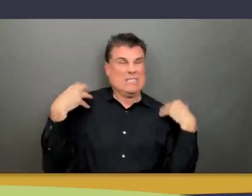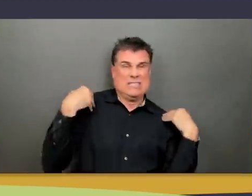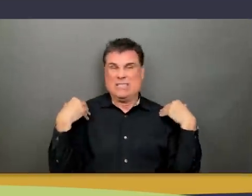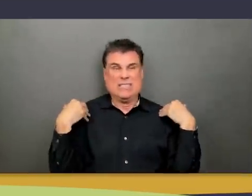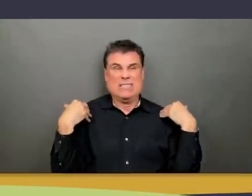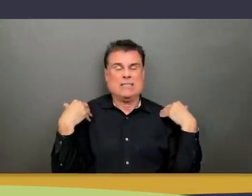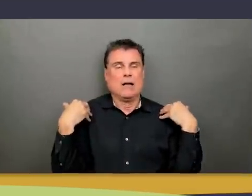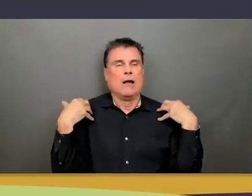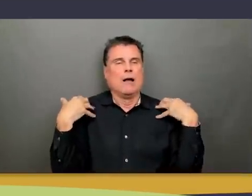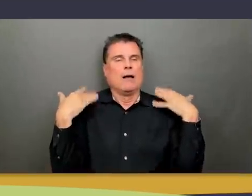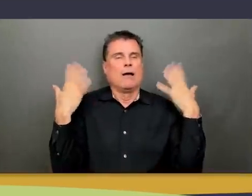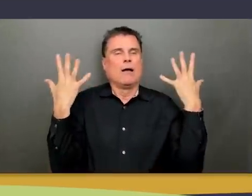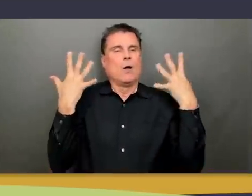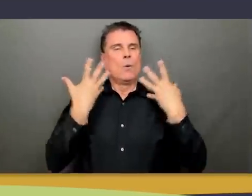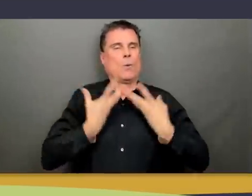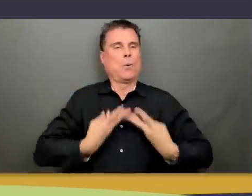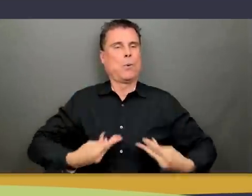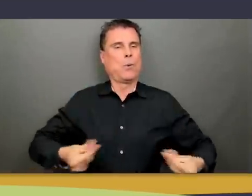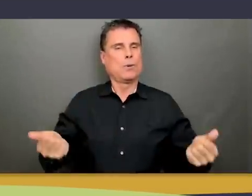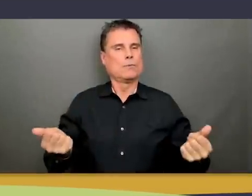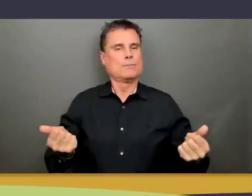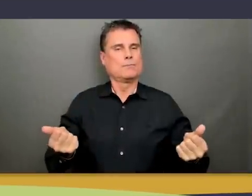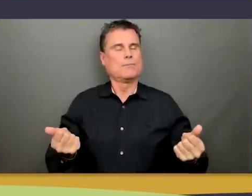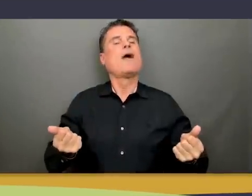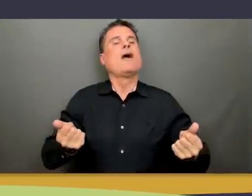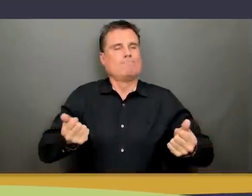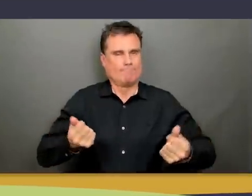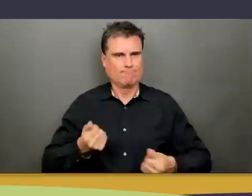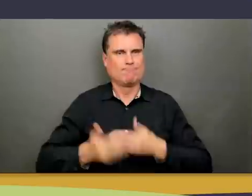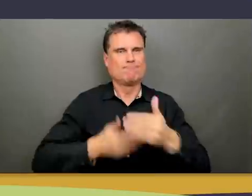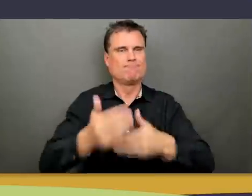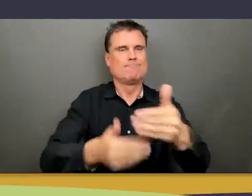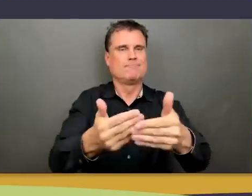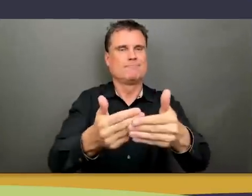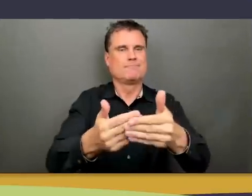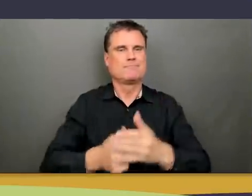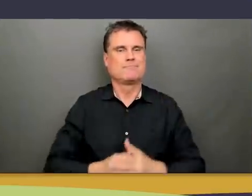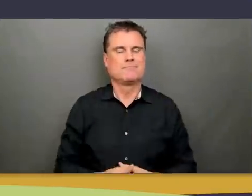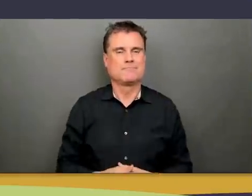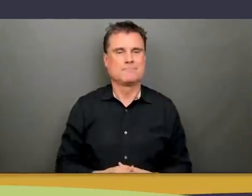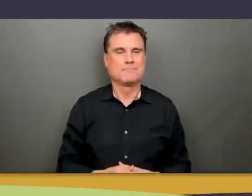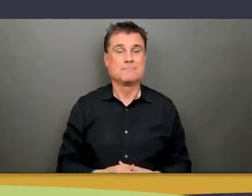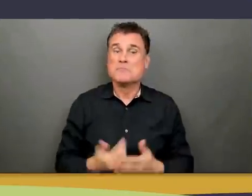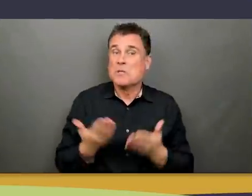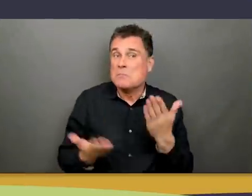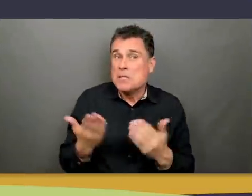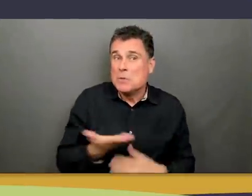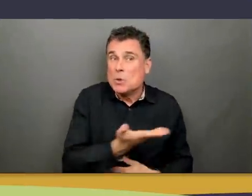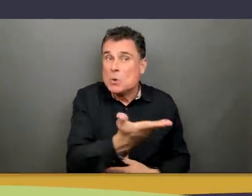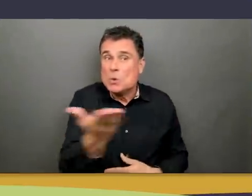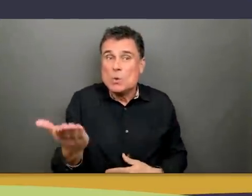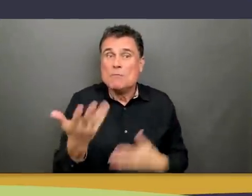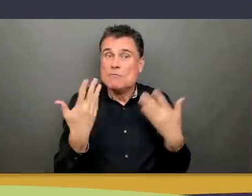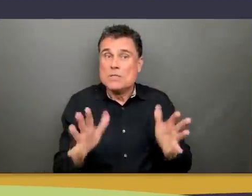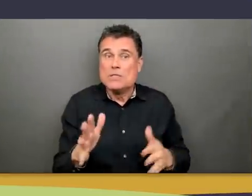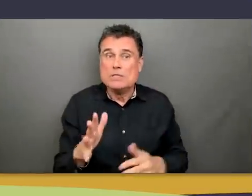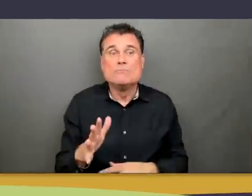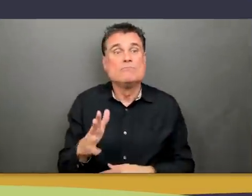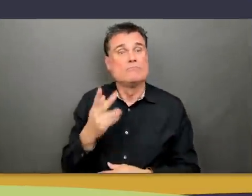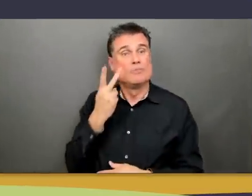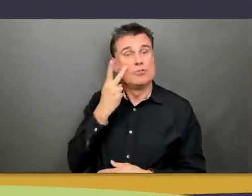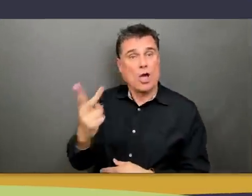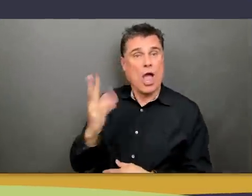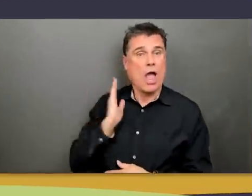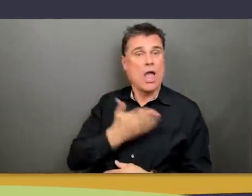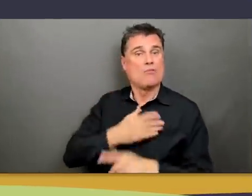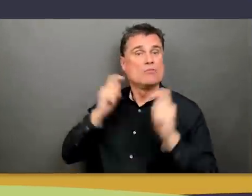this is how we're going to start the day. If you ever came to our ceremonies, we would welcome you ashore if you came on through